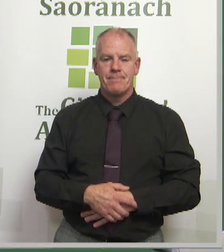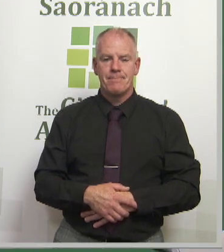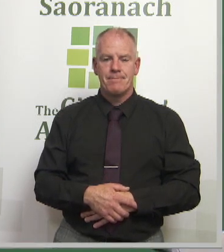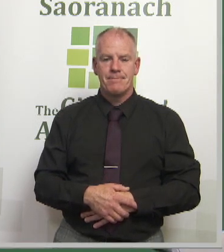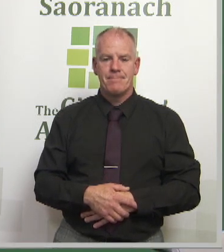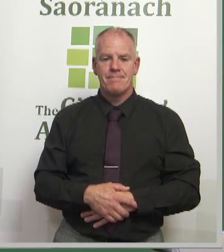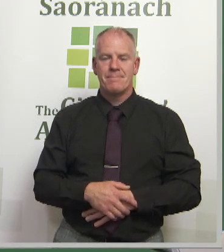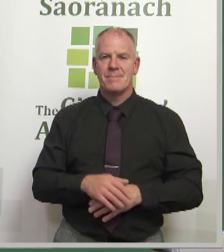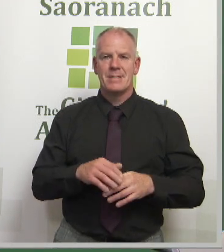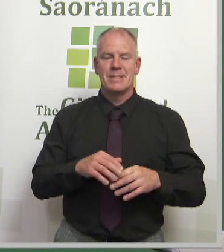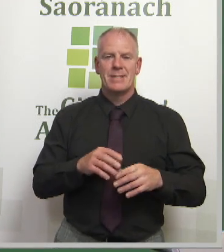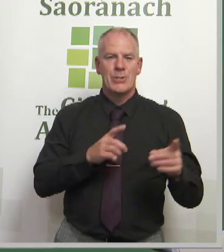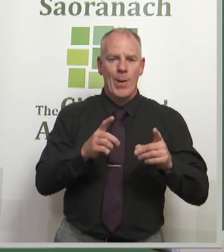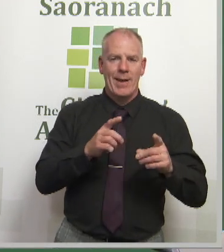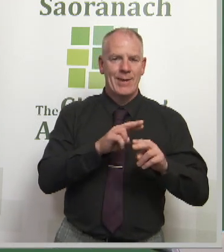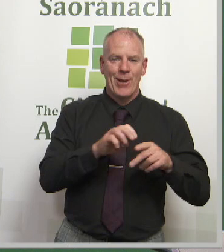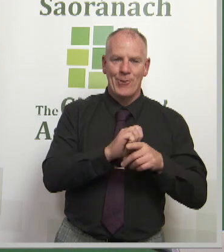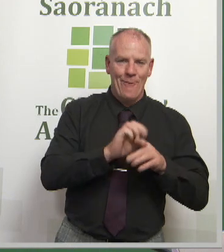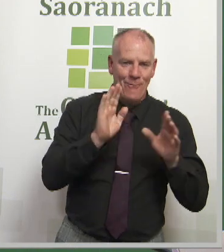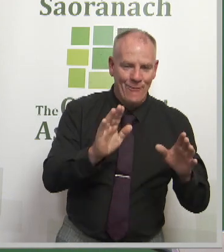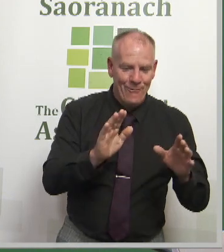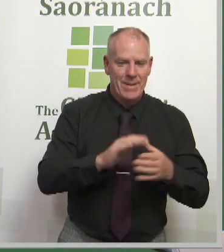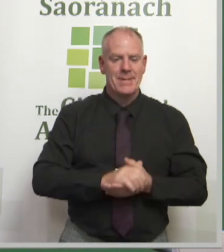Not enough. No, I mean,